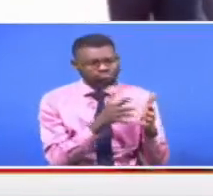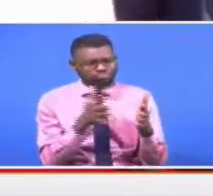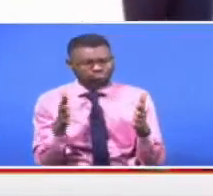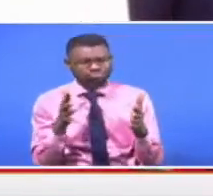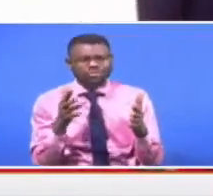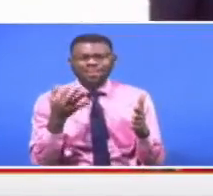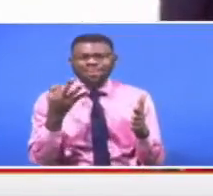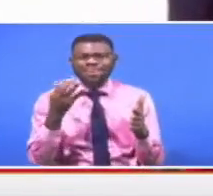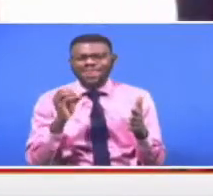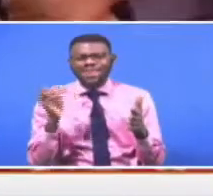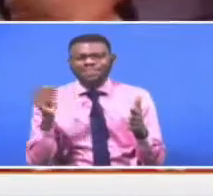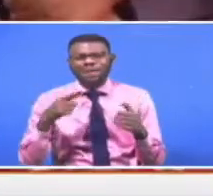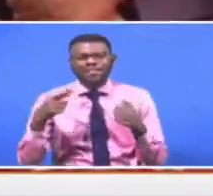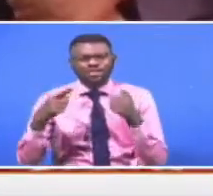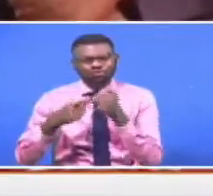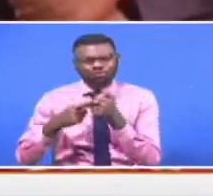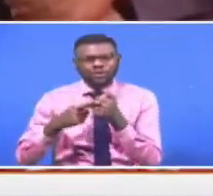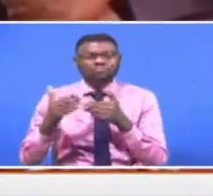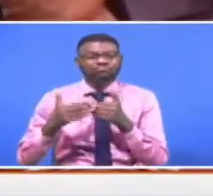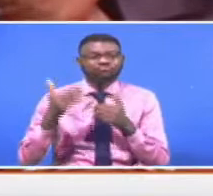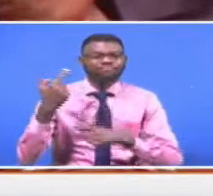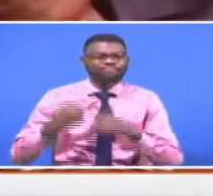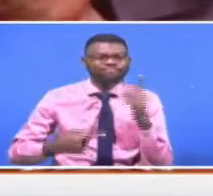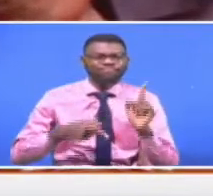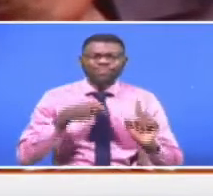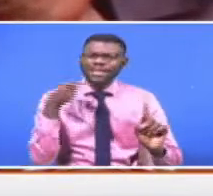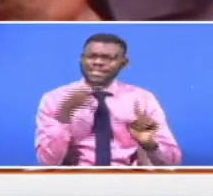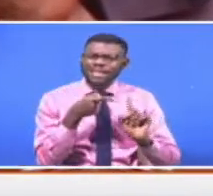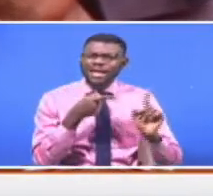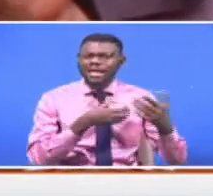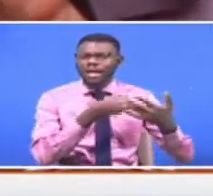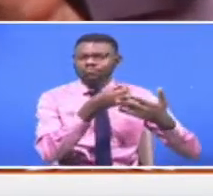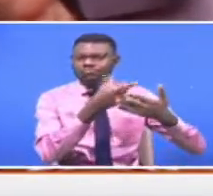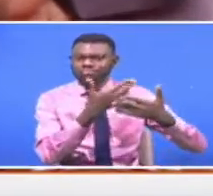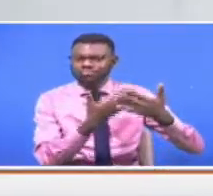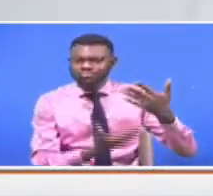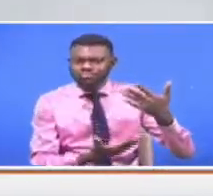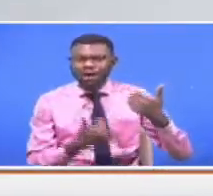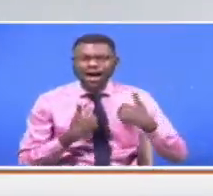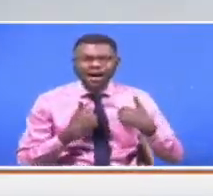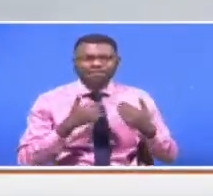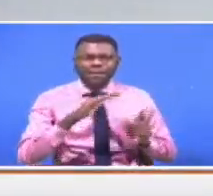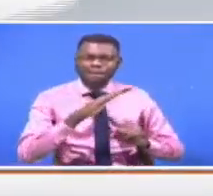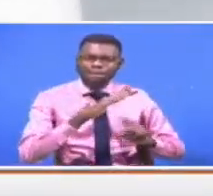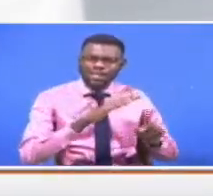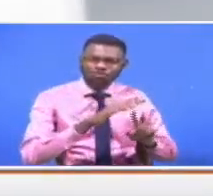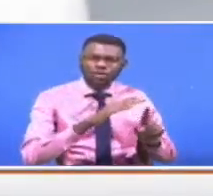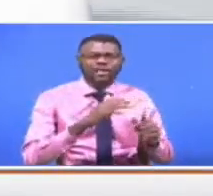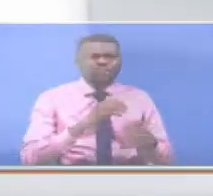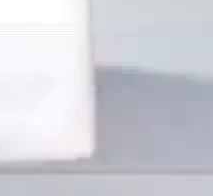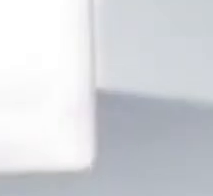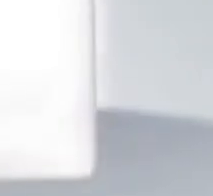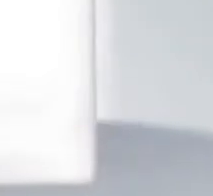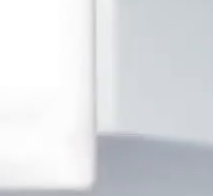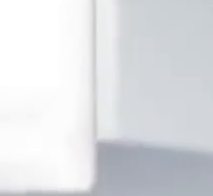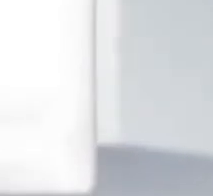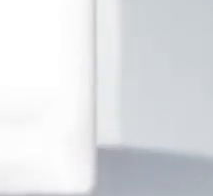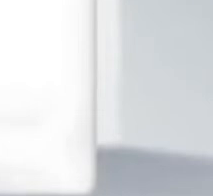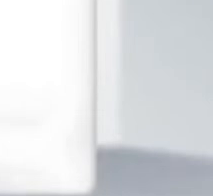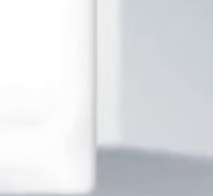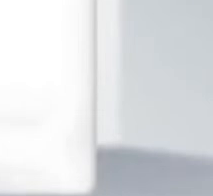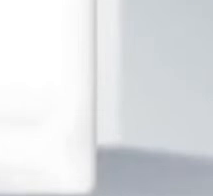of June next year. Several targets cut across all ministries, among them expected to